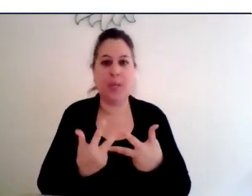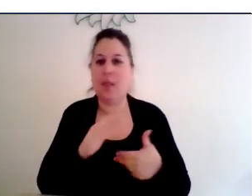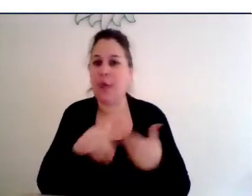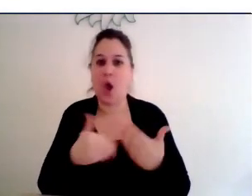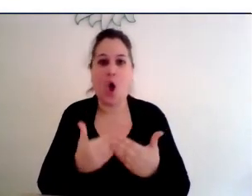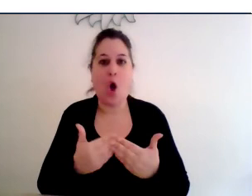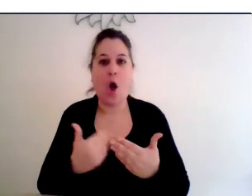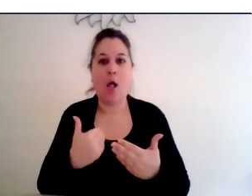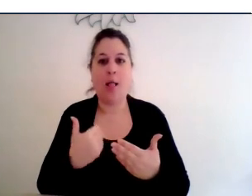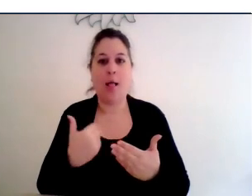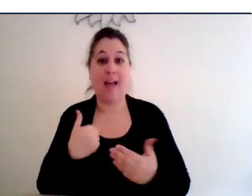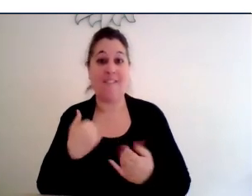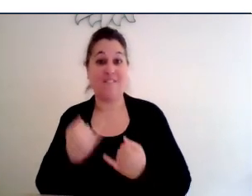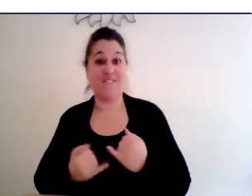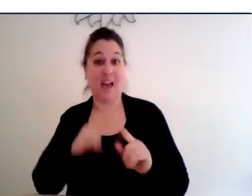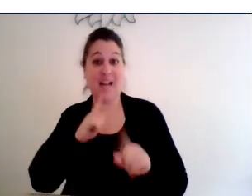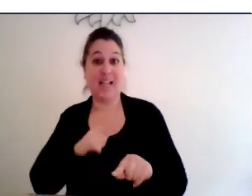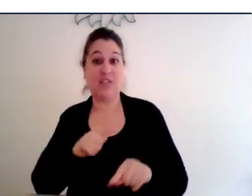your